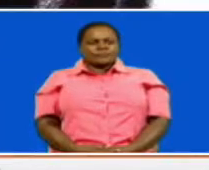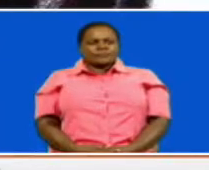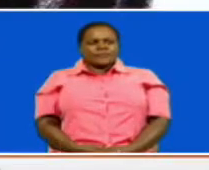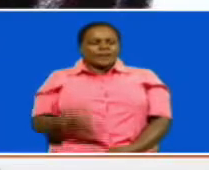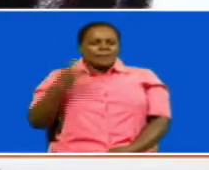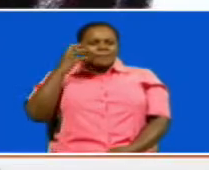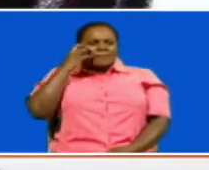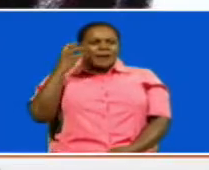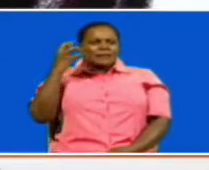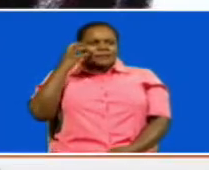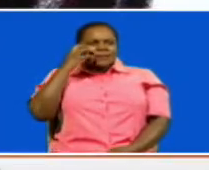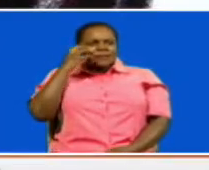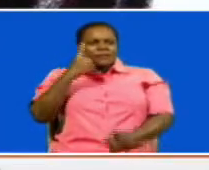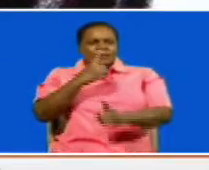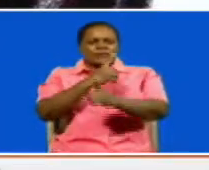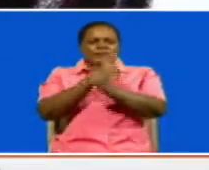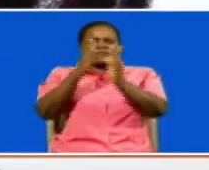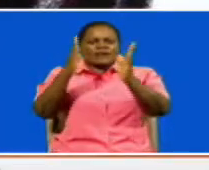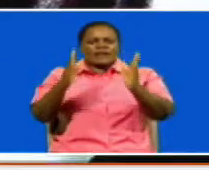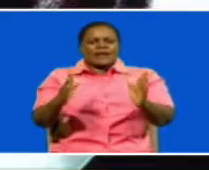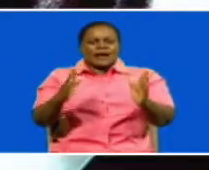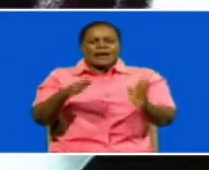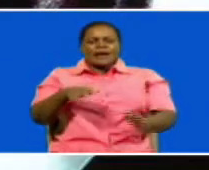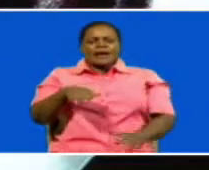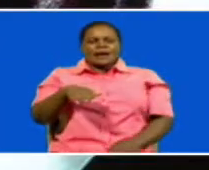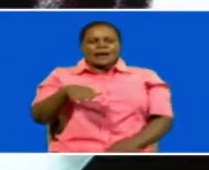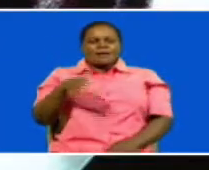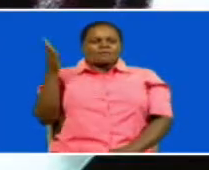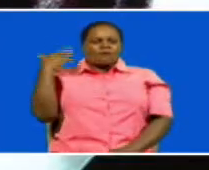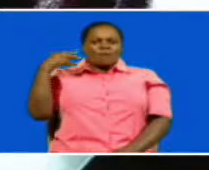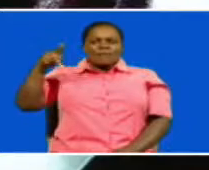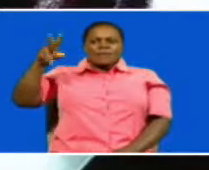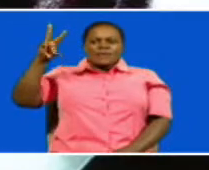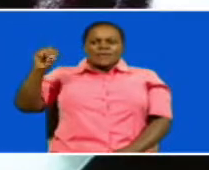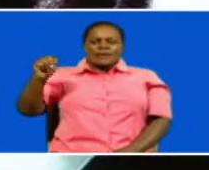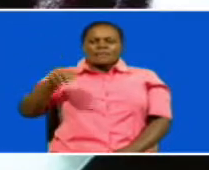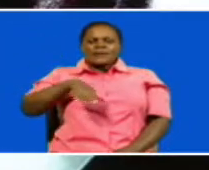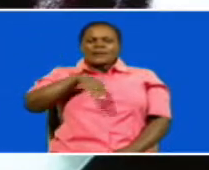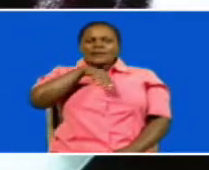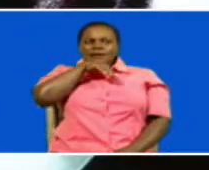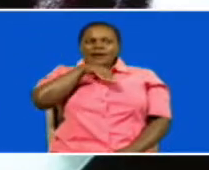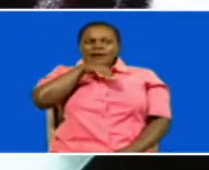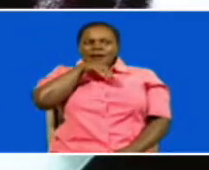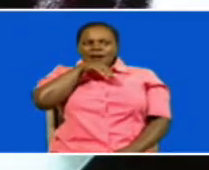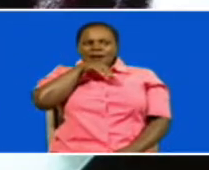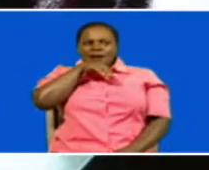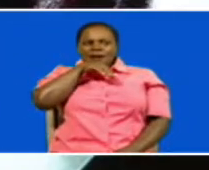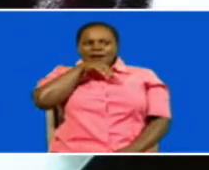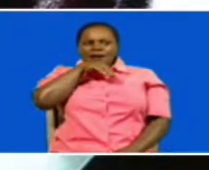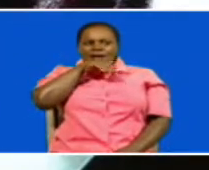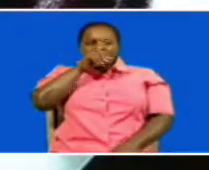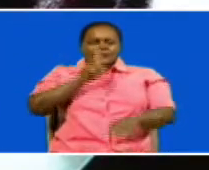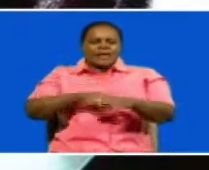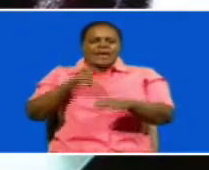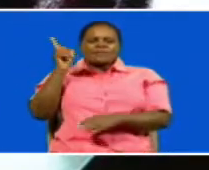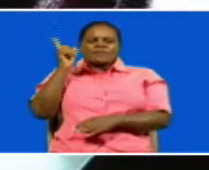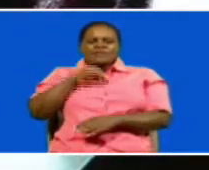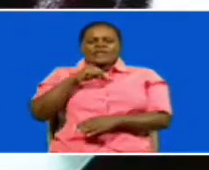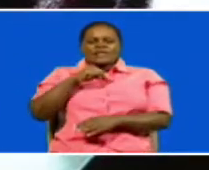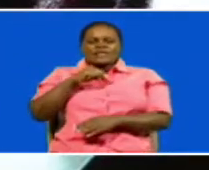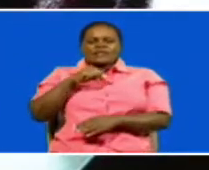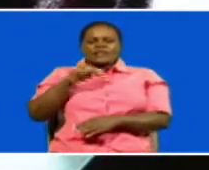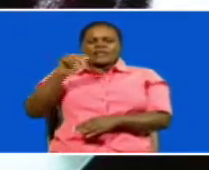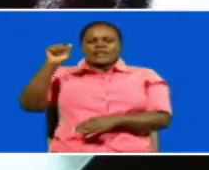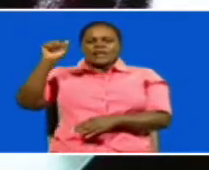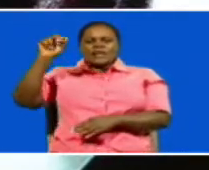And Mutyang is top defender, former Prime Minister and current Azimio Coalition Party Chief Raila Odinga's term as the High Representative for